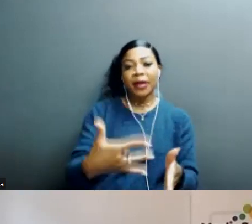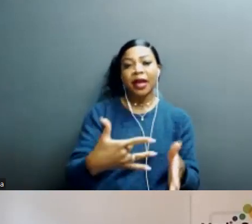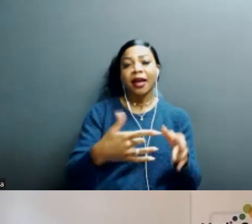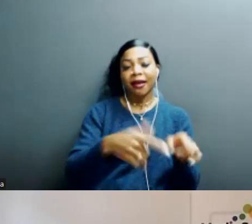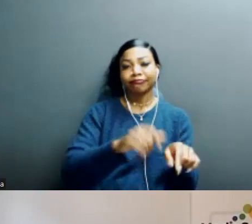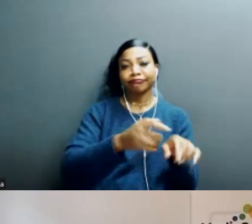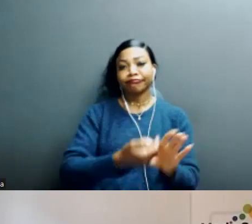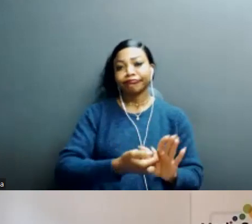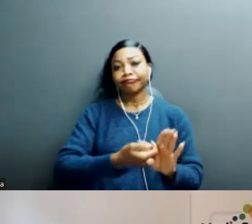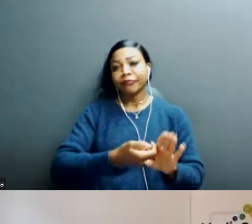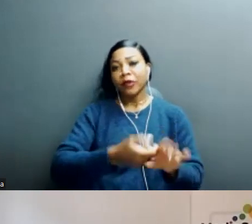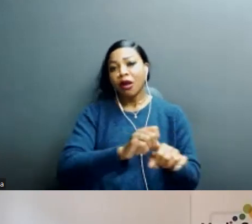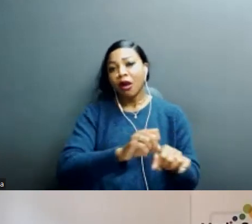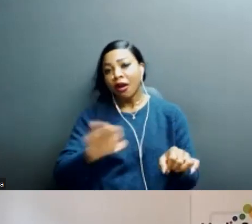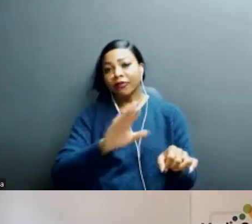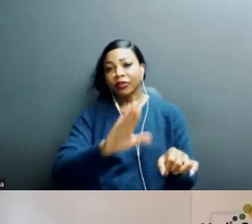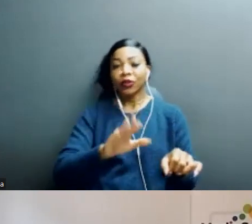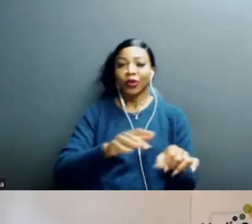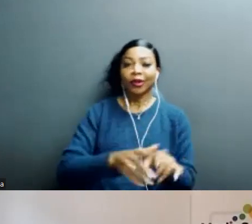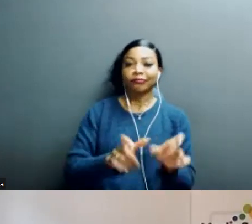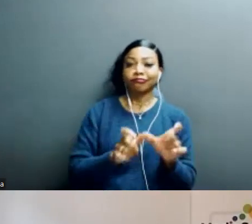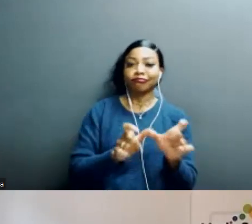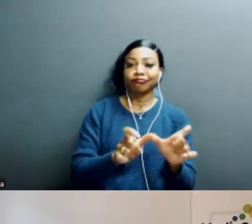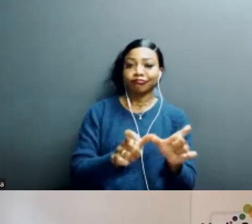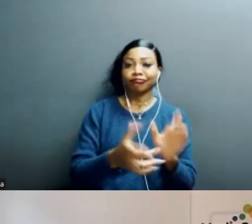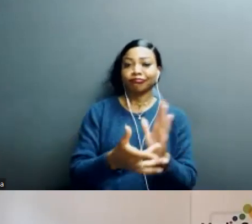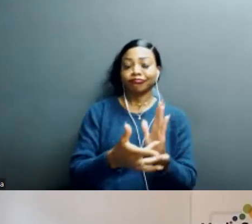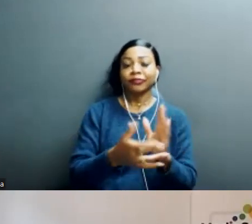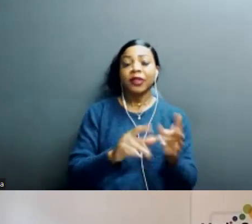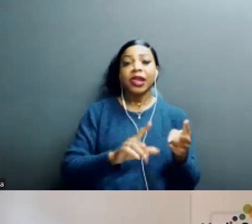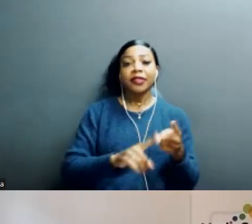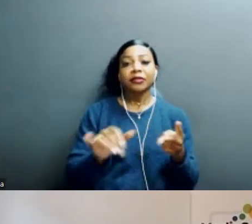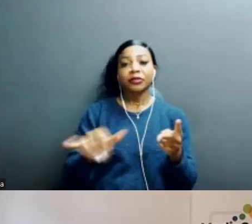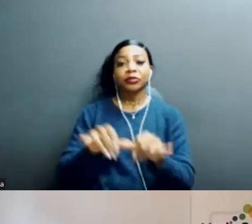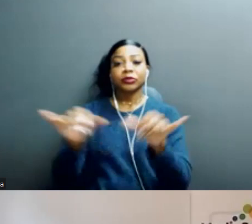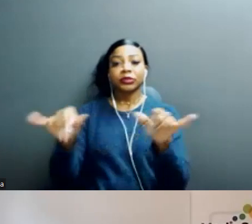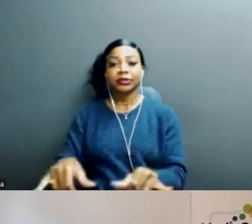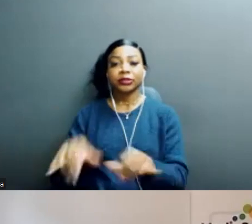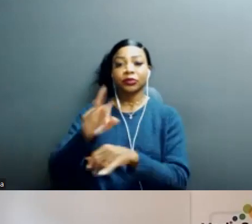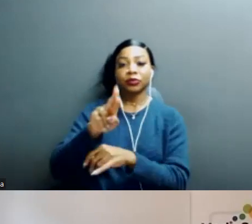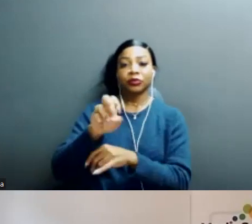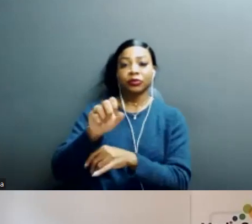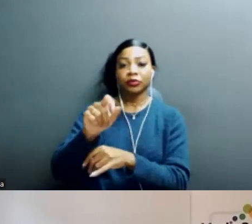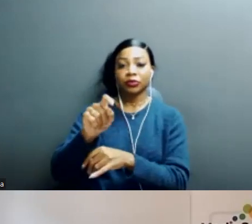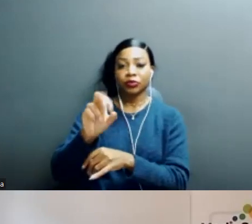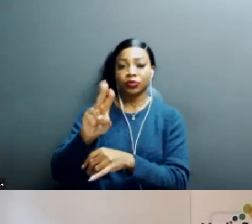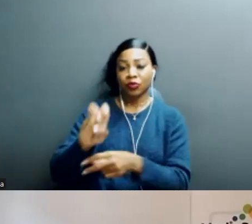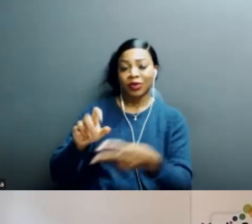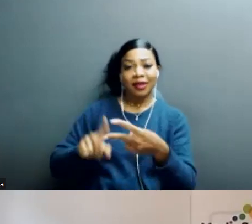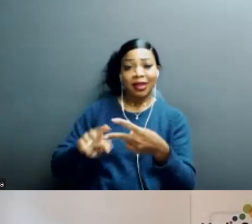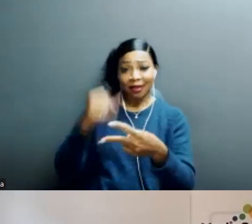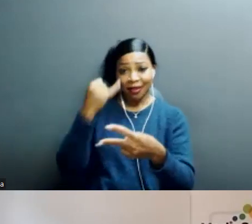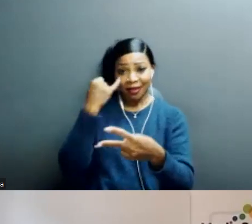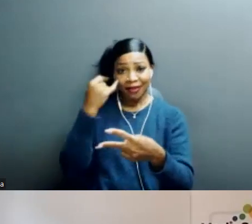and secondly it will disable your system restore so if you check to make sure that you have a system restore it